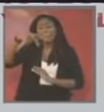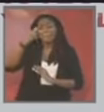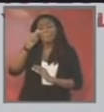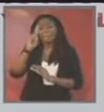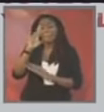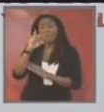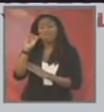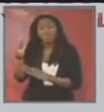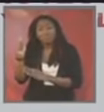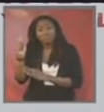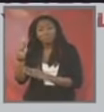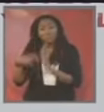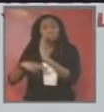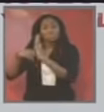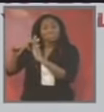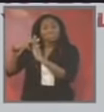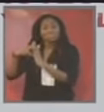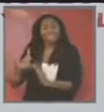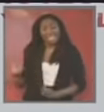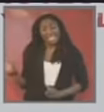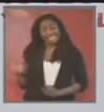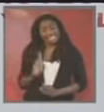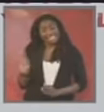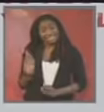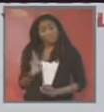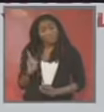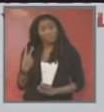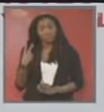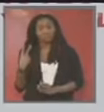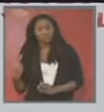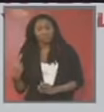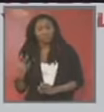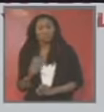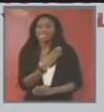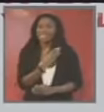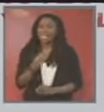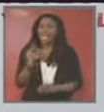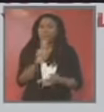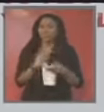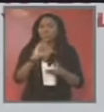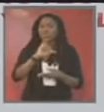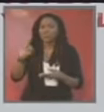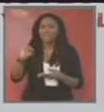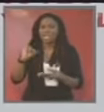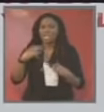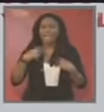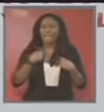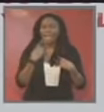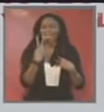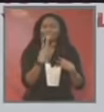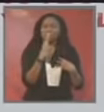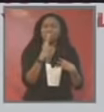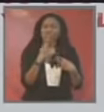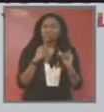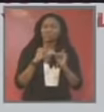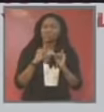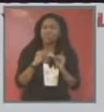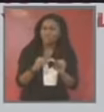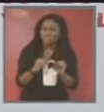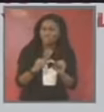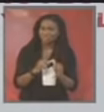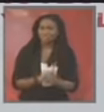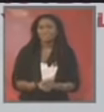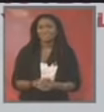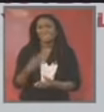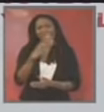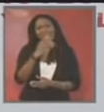29. Davie Halls, 2. At the UE Canada Hall, there are 42, UE Freedom Hall, 75, and Cara